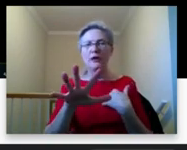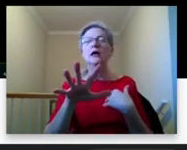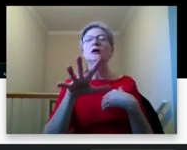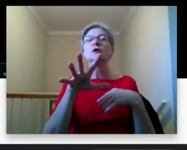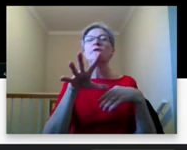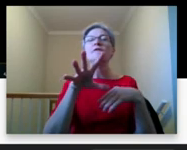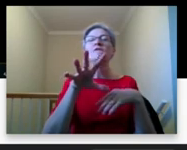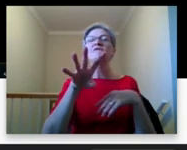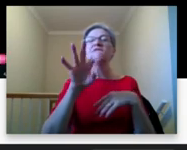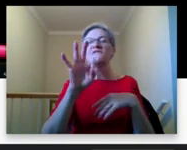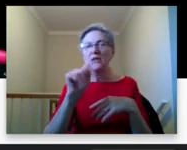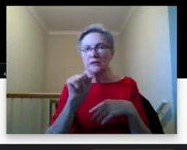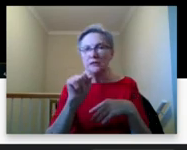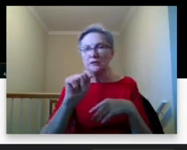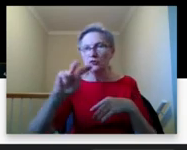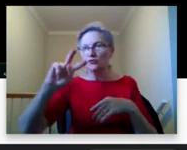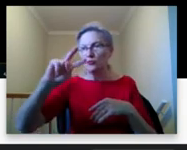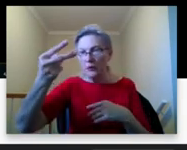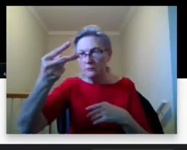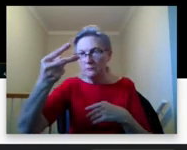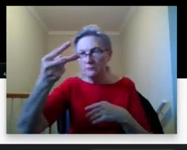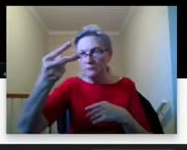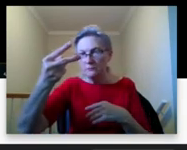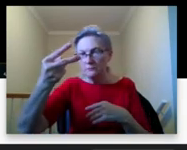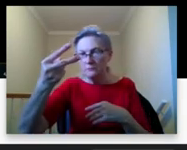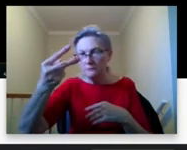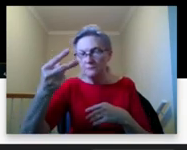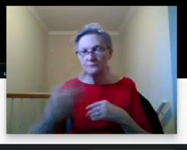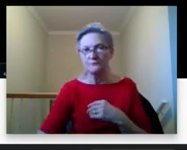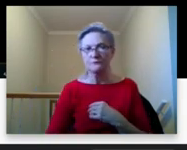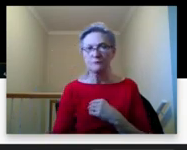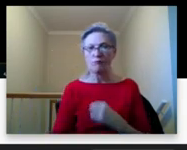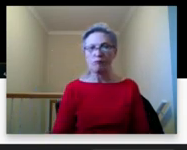square feet here.